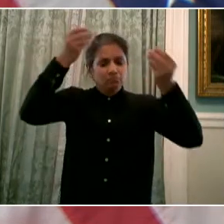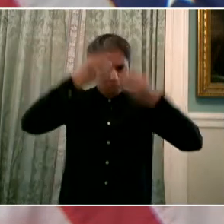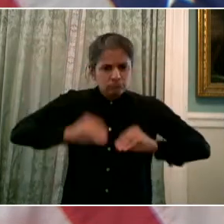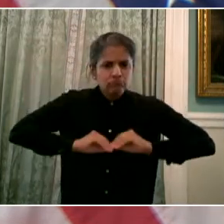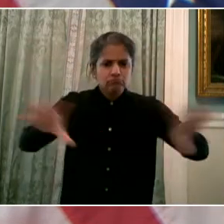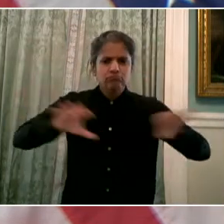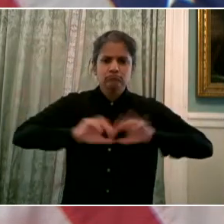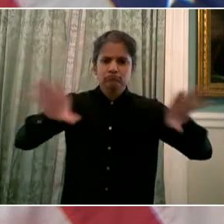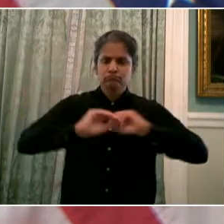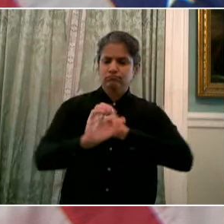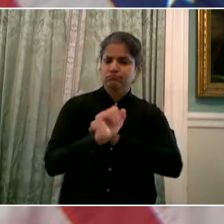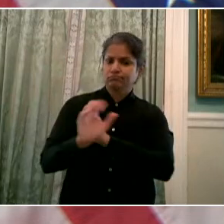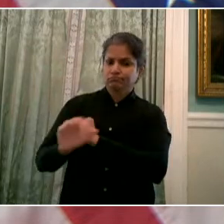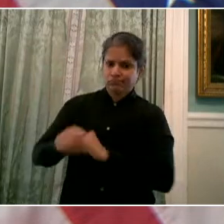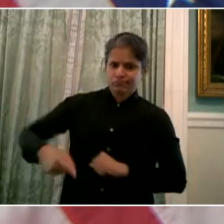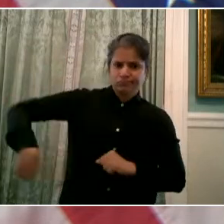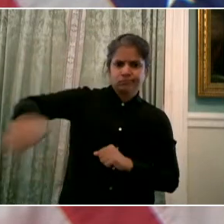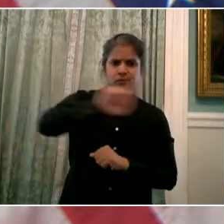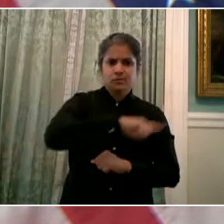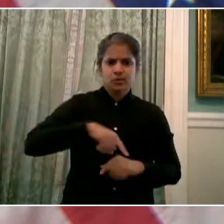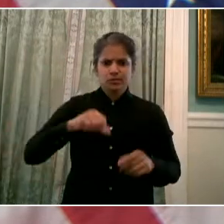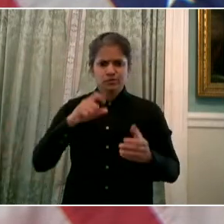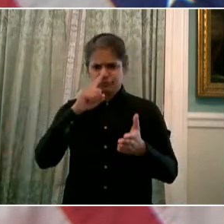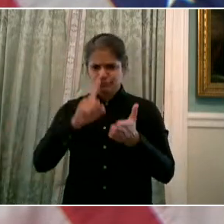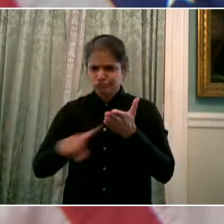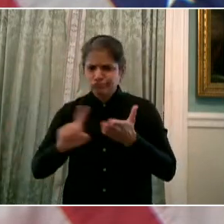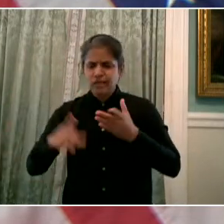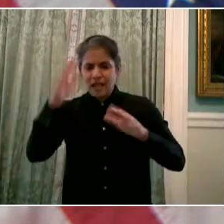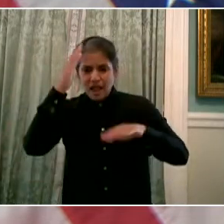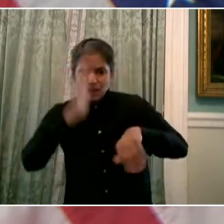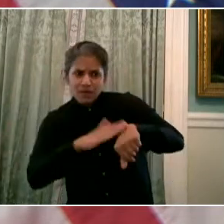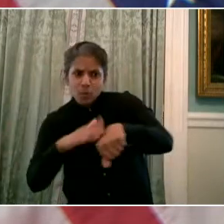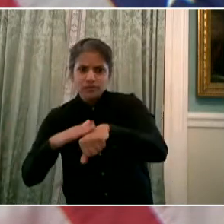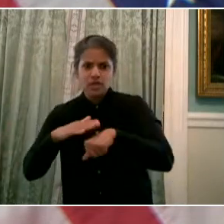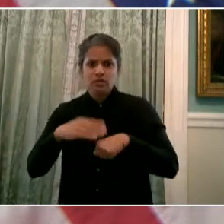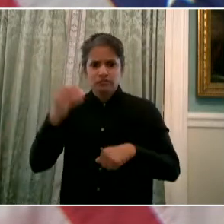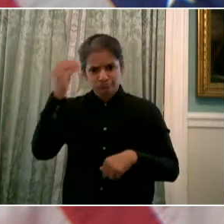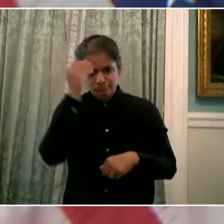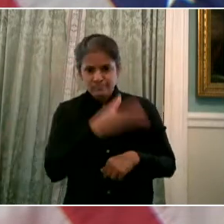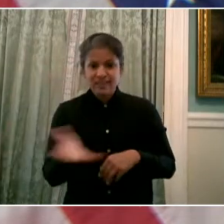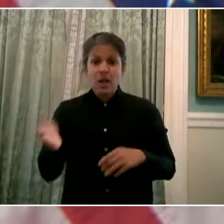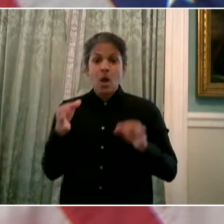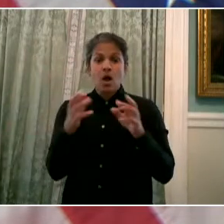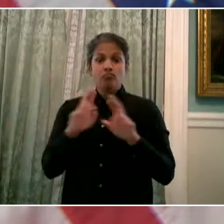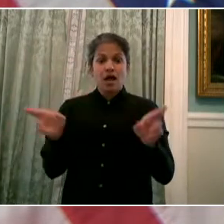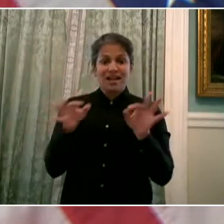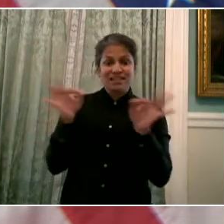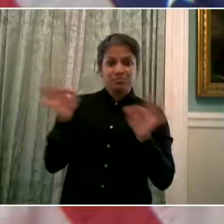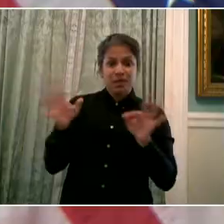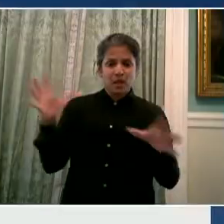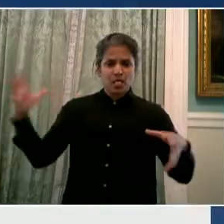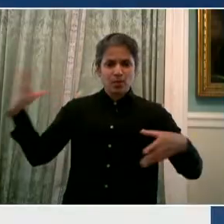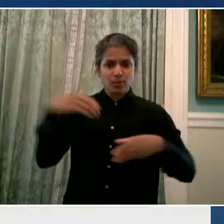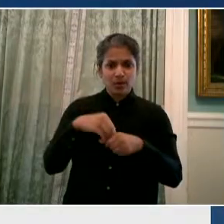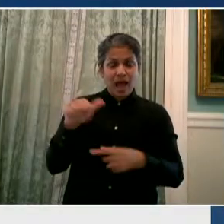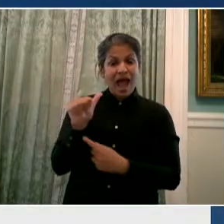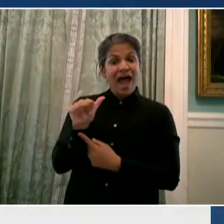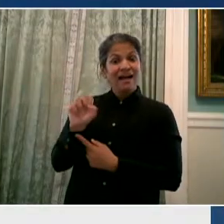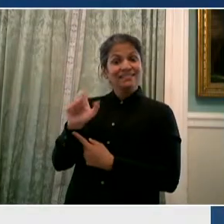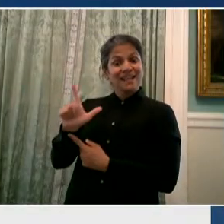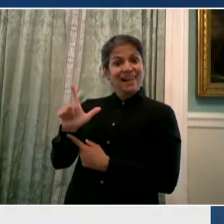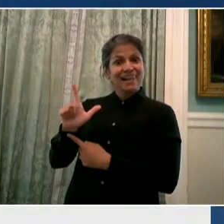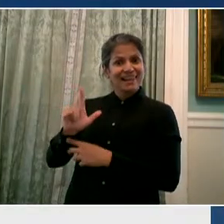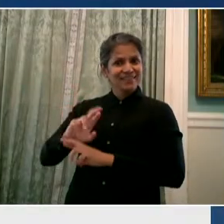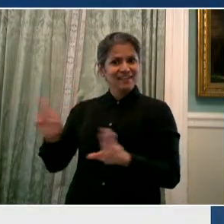subscribers. It's available in 14 languages, including American Sign Language. You can sign up by going to 311, by downloading the